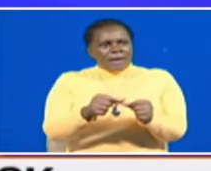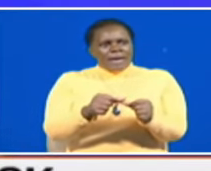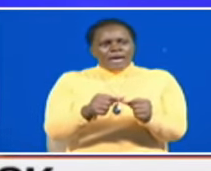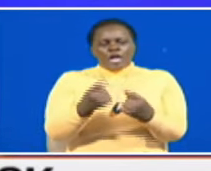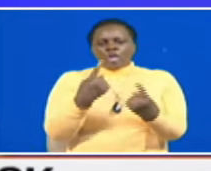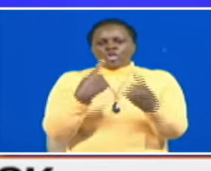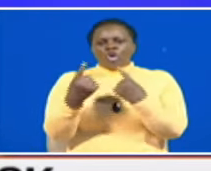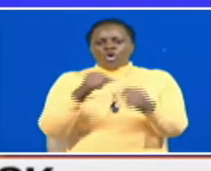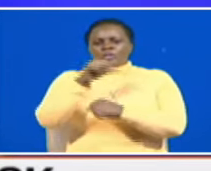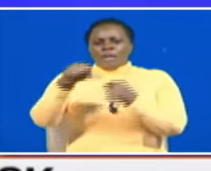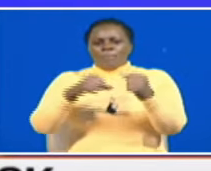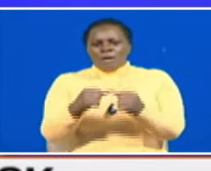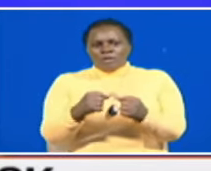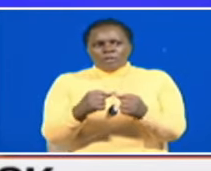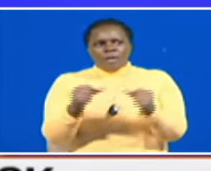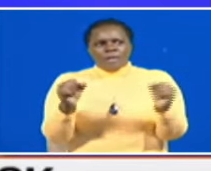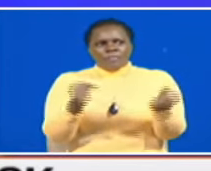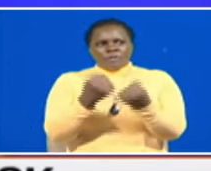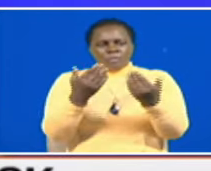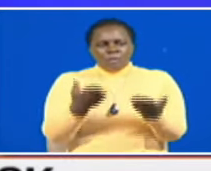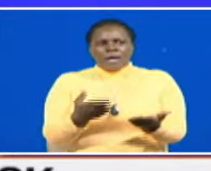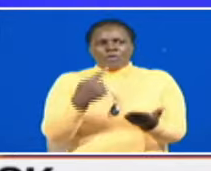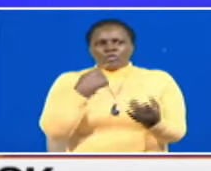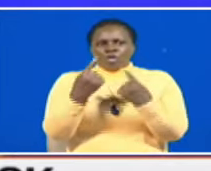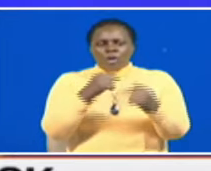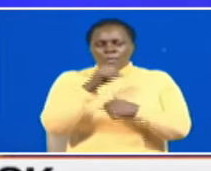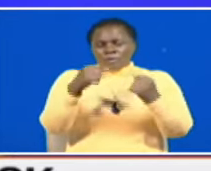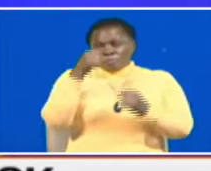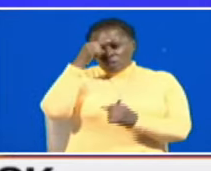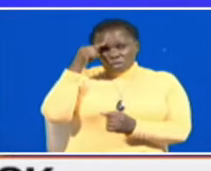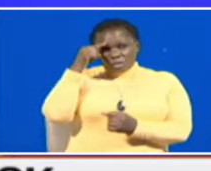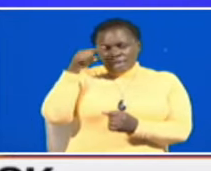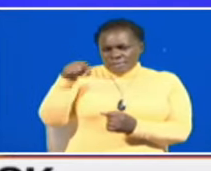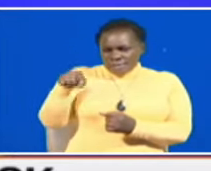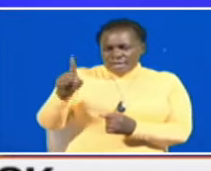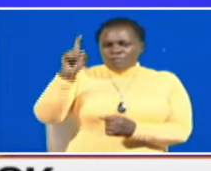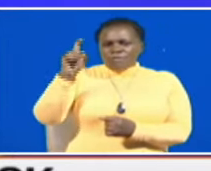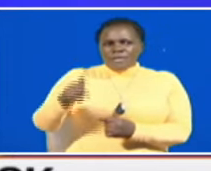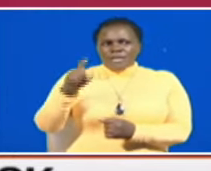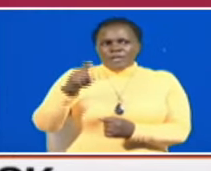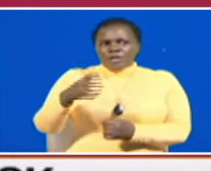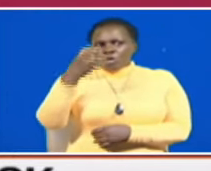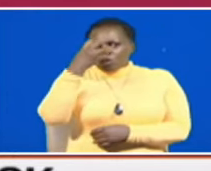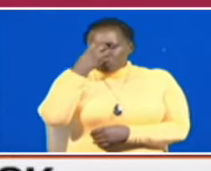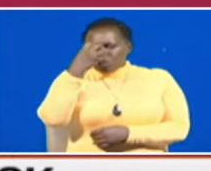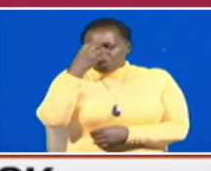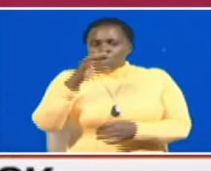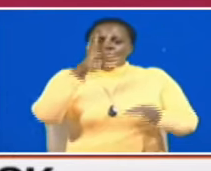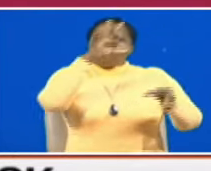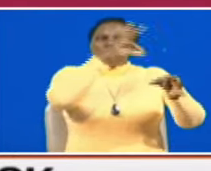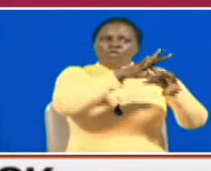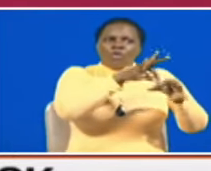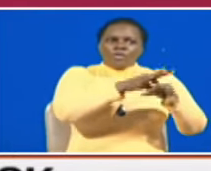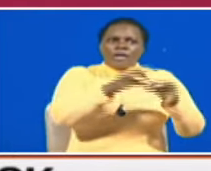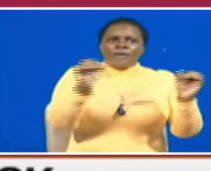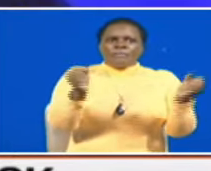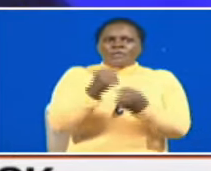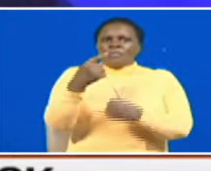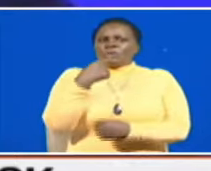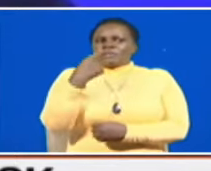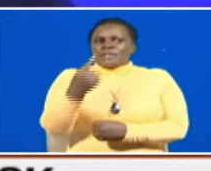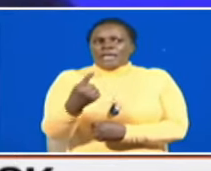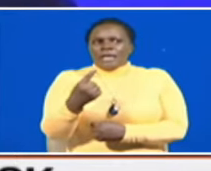about, which he cannot now perhaps speak about because he needs William Ruto's vote. So he cannot now